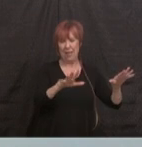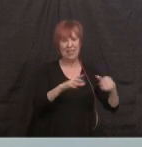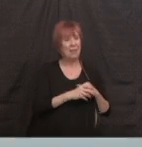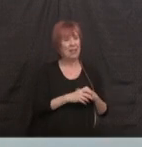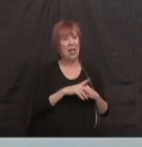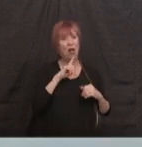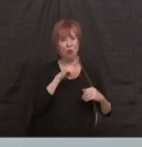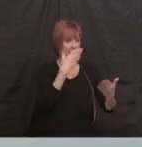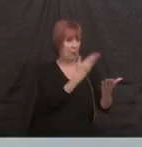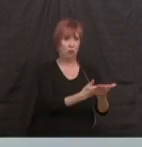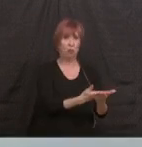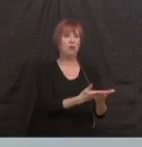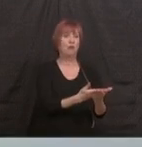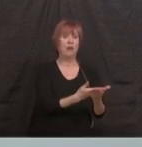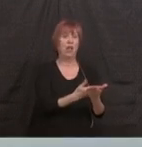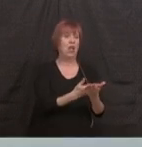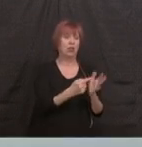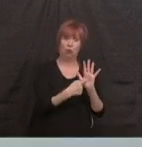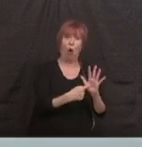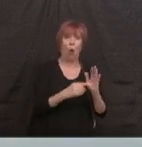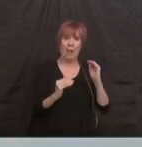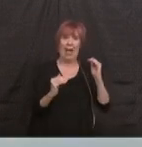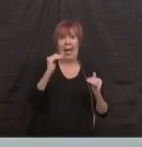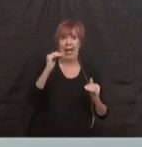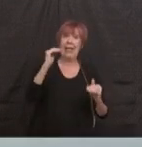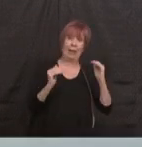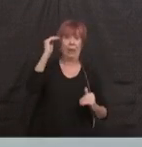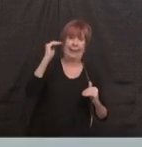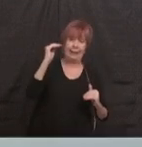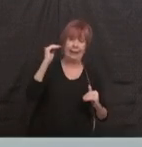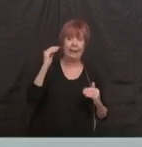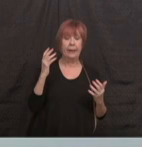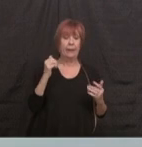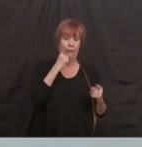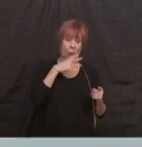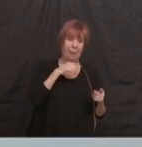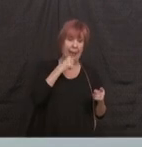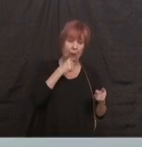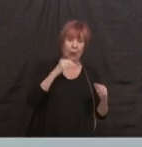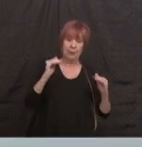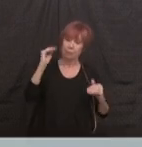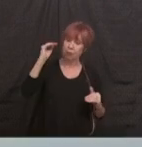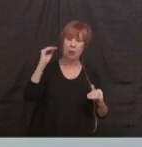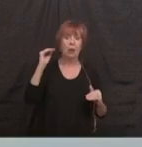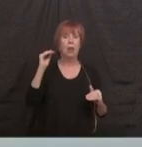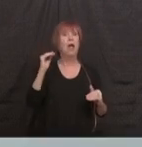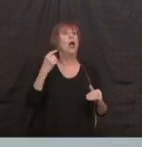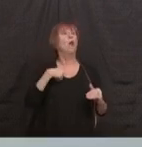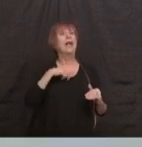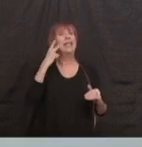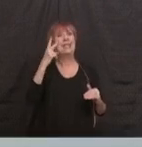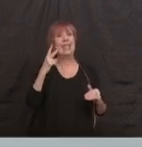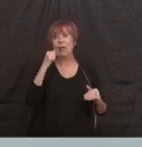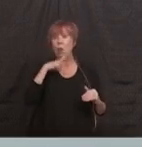really shown people the inequities that women and girls are facing. And, you know, we've seen women having to